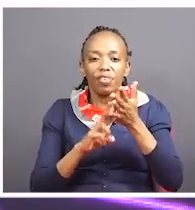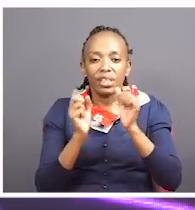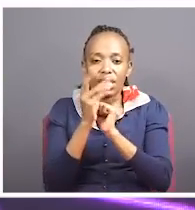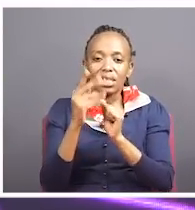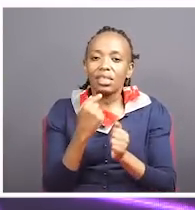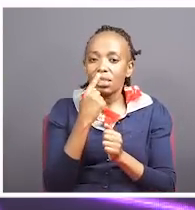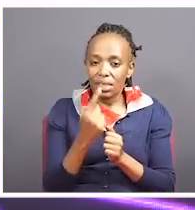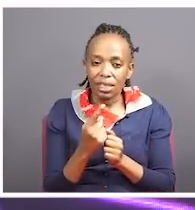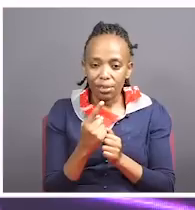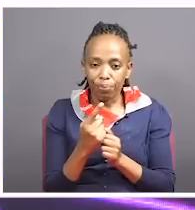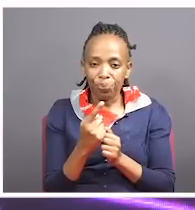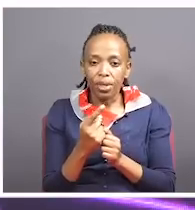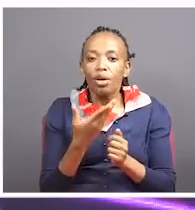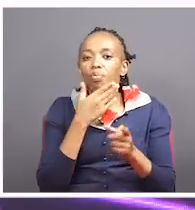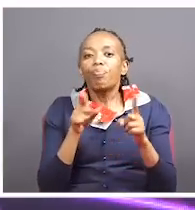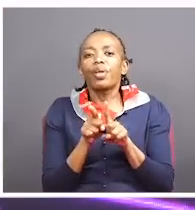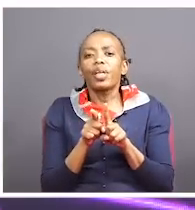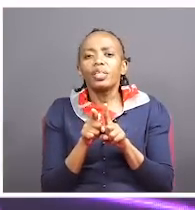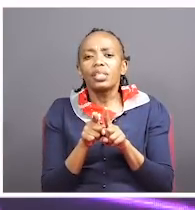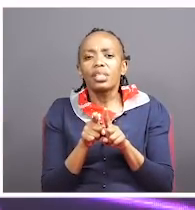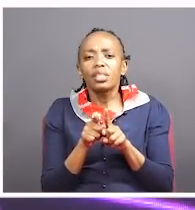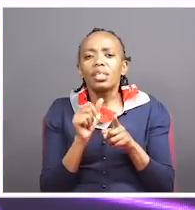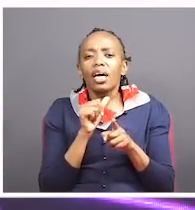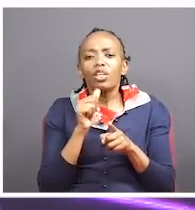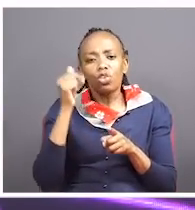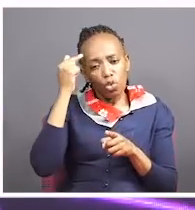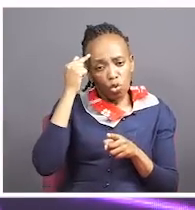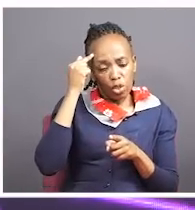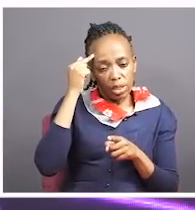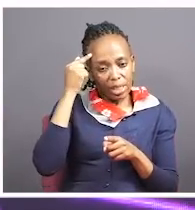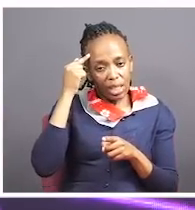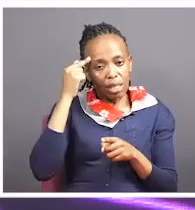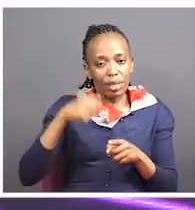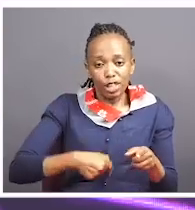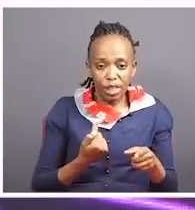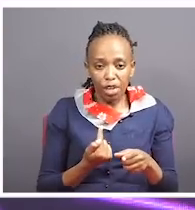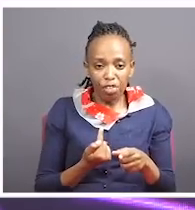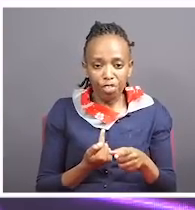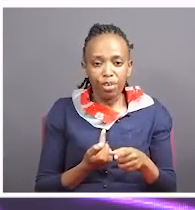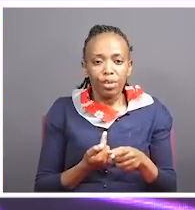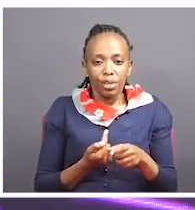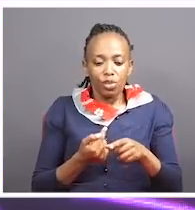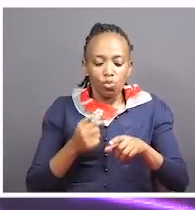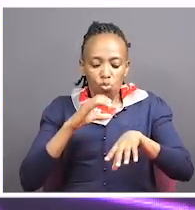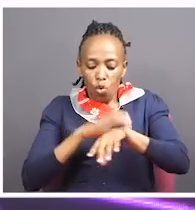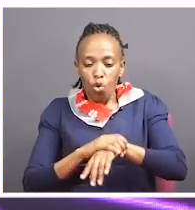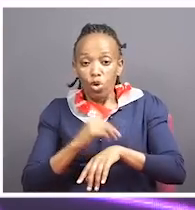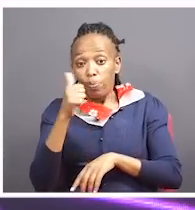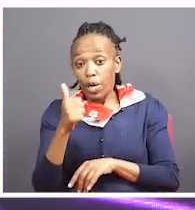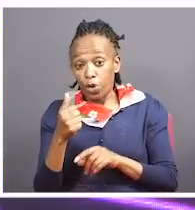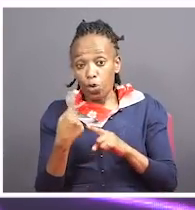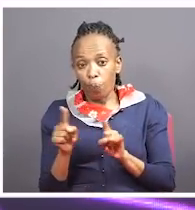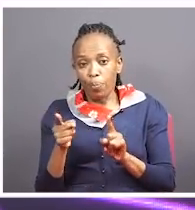And verse number 13, he says, "Brothers, I do not consider myself yet to have taken hold of